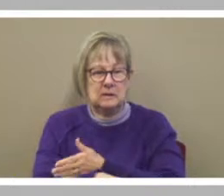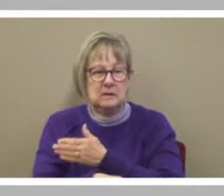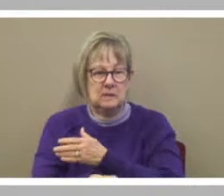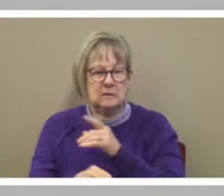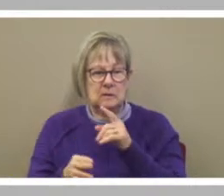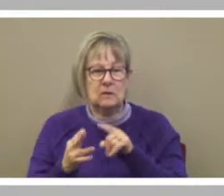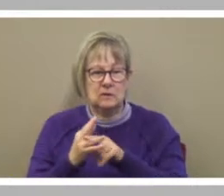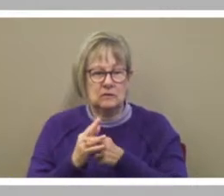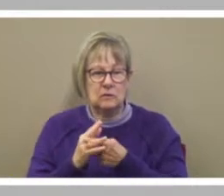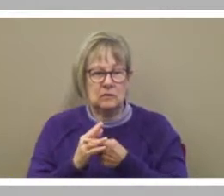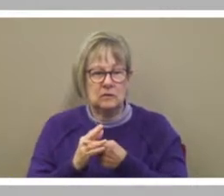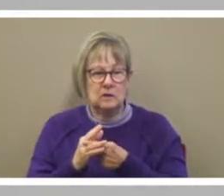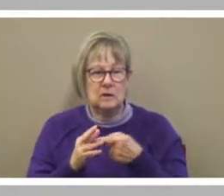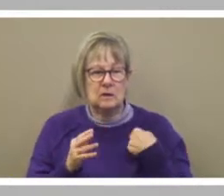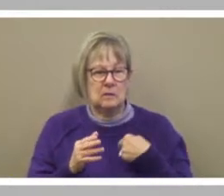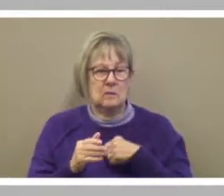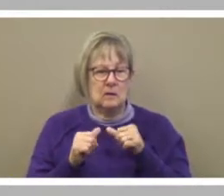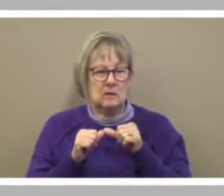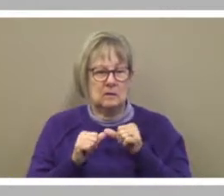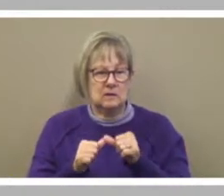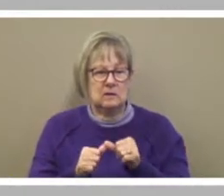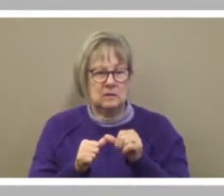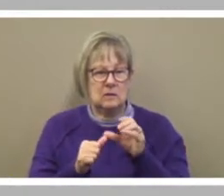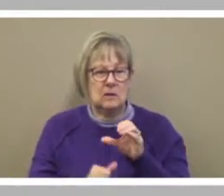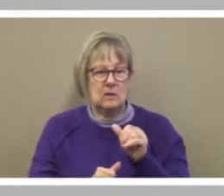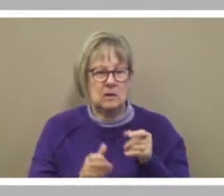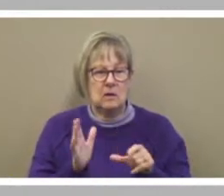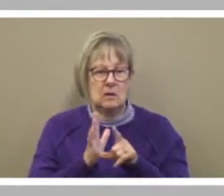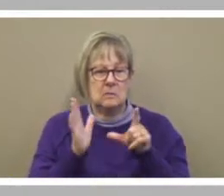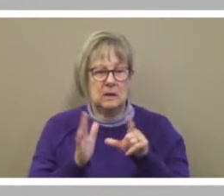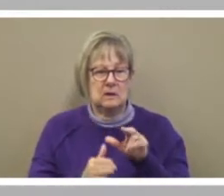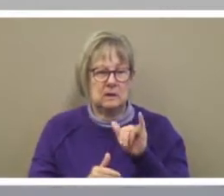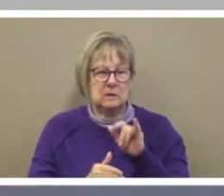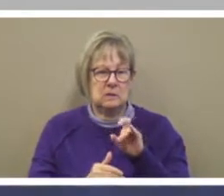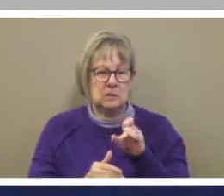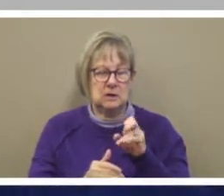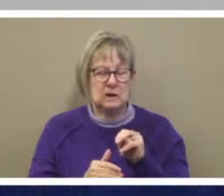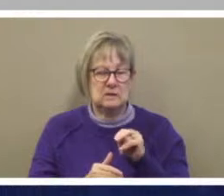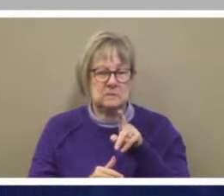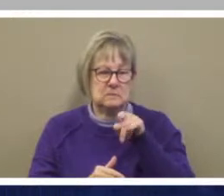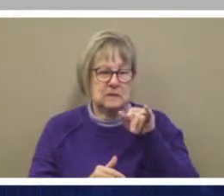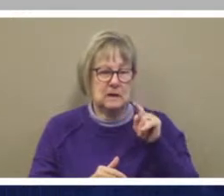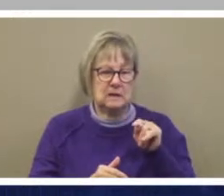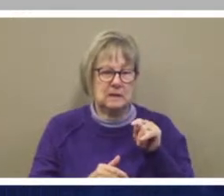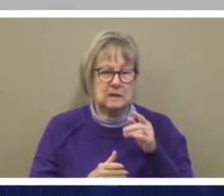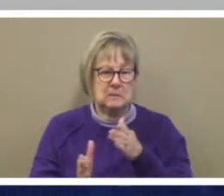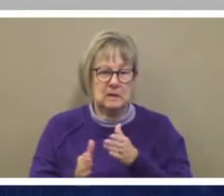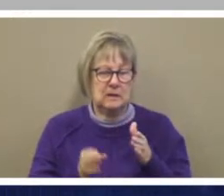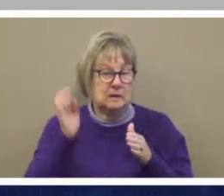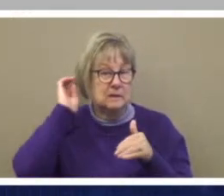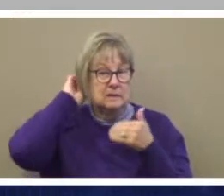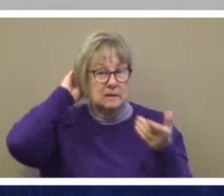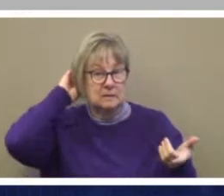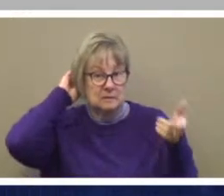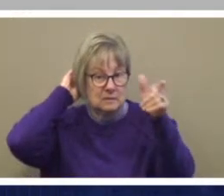online. We also are going to continue our automated irrigation pilot project. And next I'll turn it over to